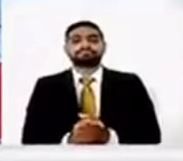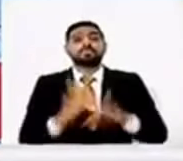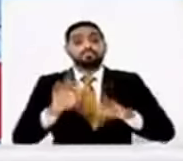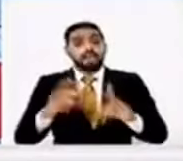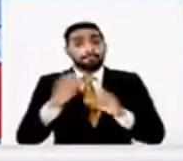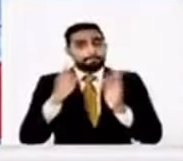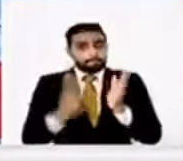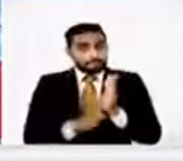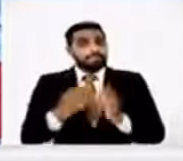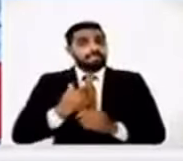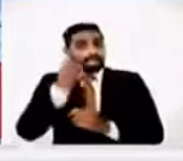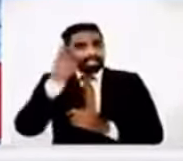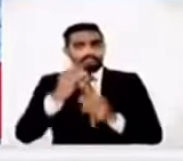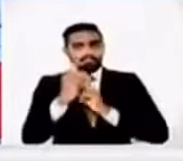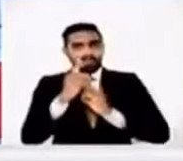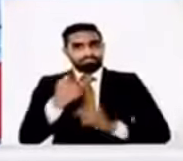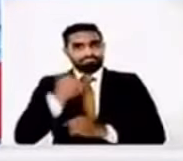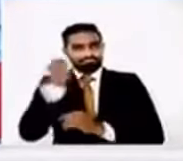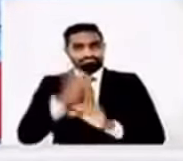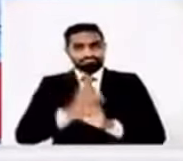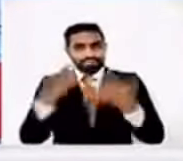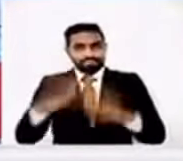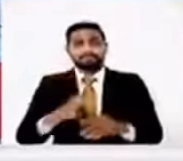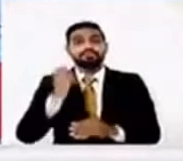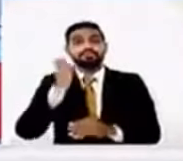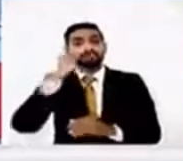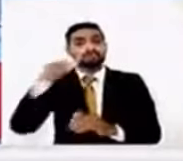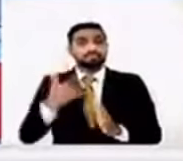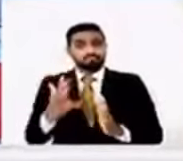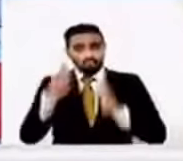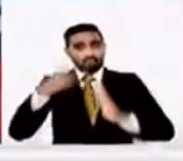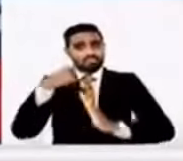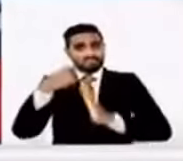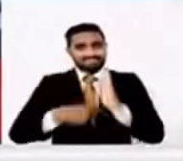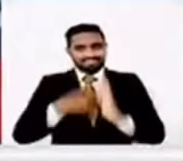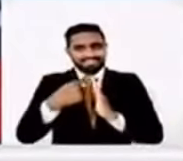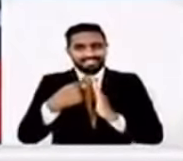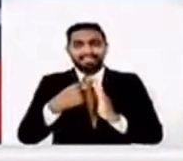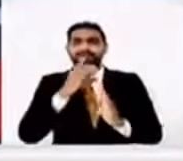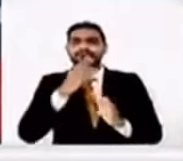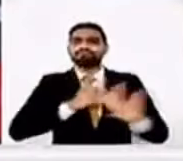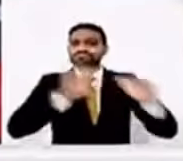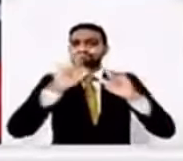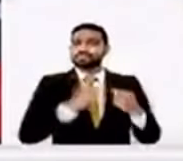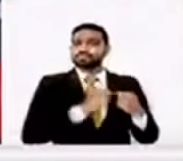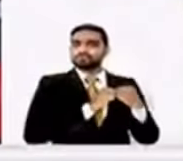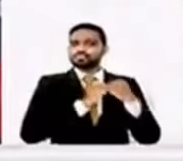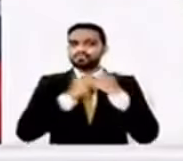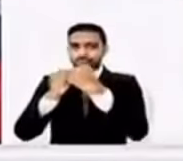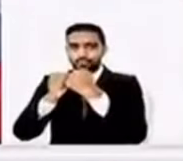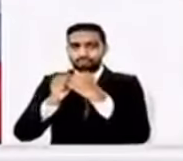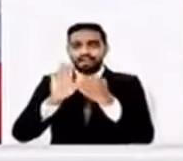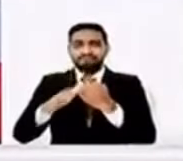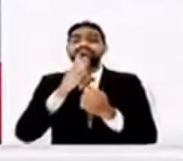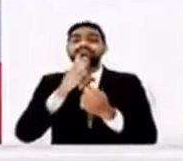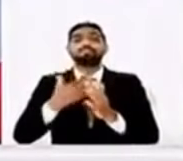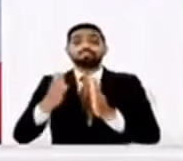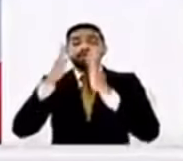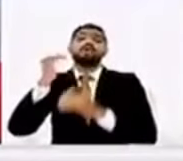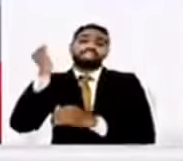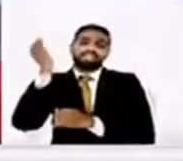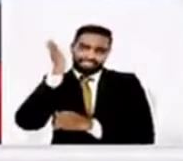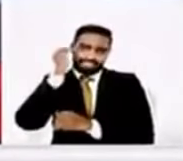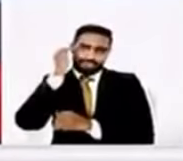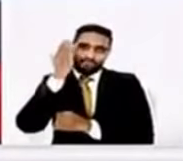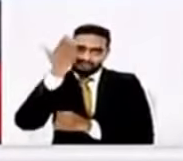that most of the people, most of the Sri Lankans who go for foreign employment to the Middle East are Sri Lankan women. The people